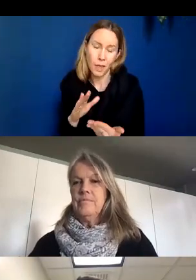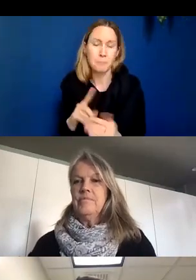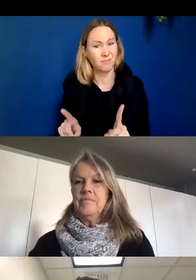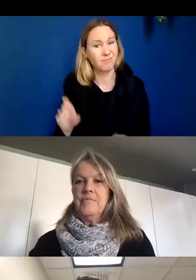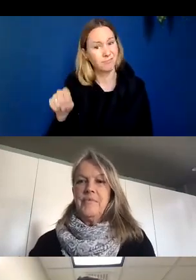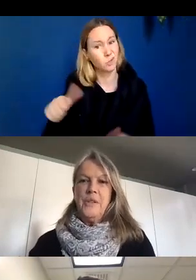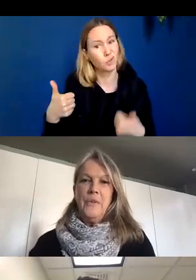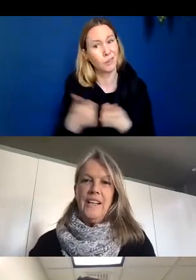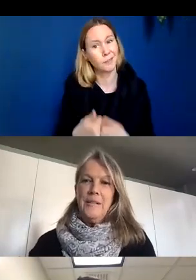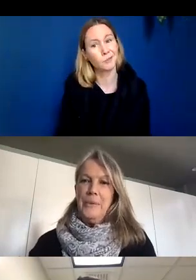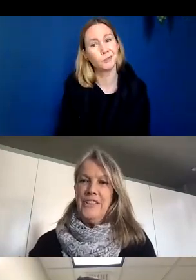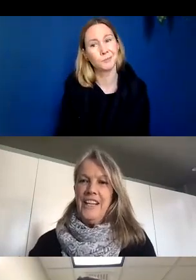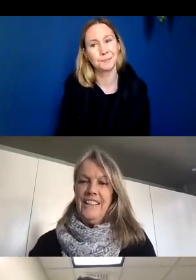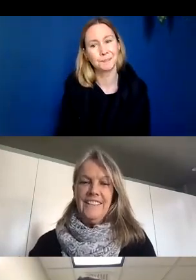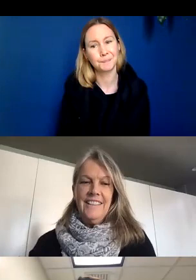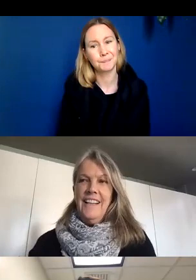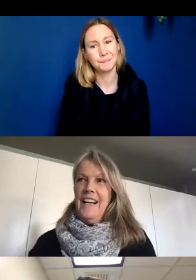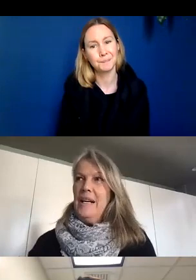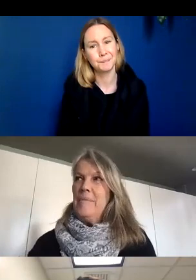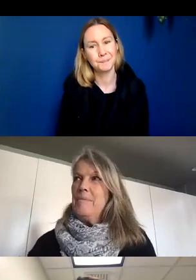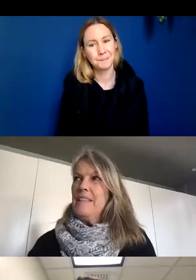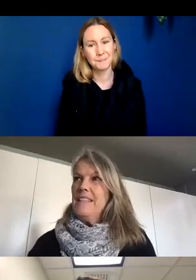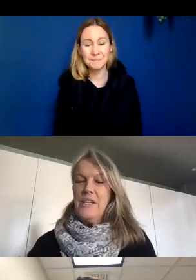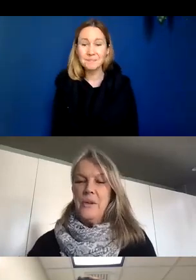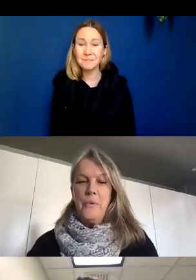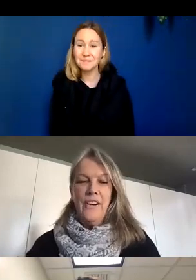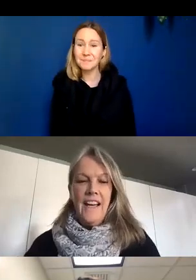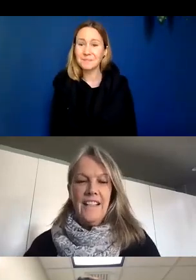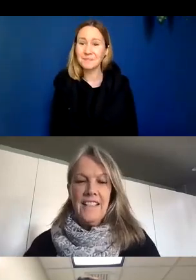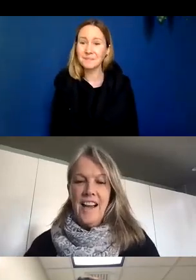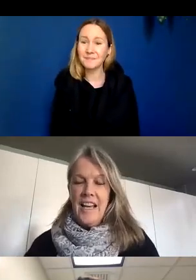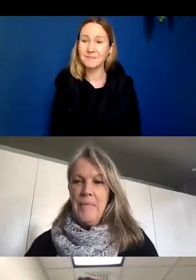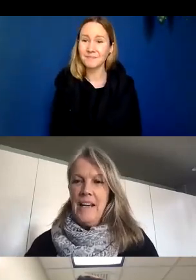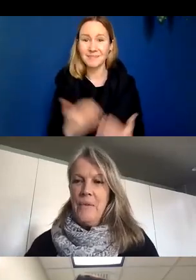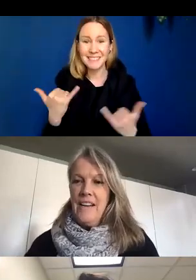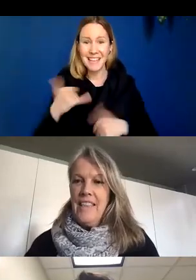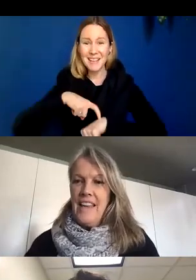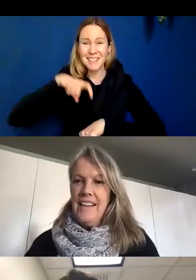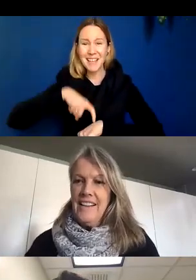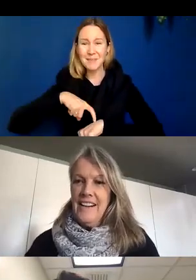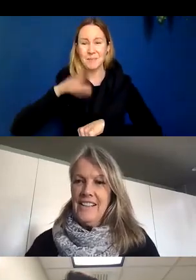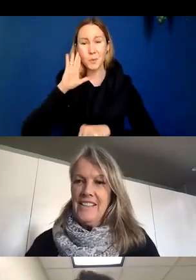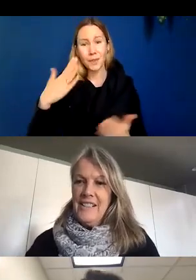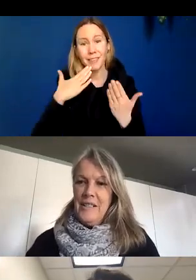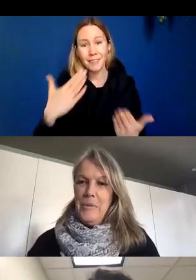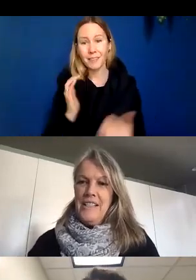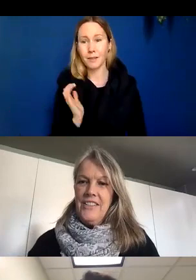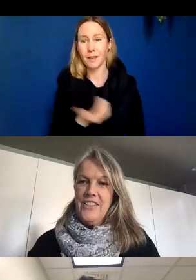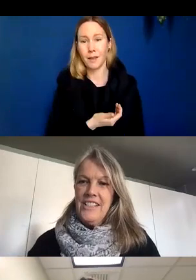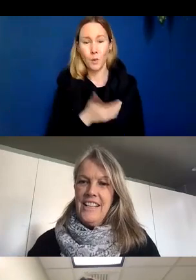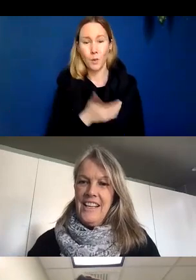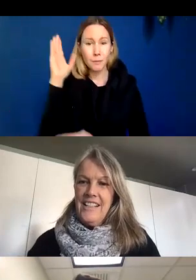Yeah. Great, appreciate it. Sure. So we're at time. I want to thank our